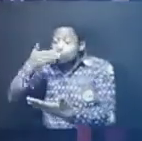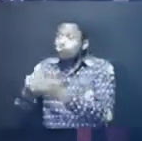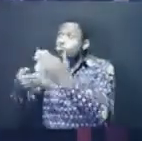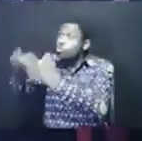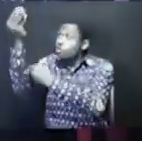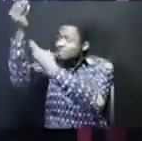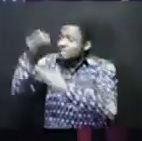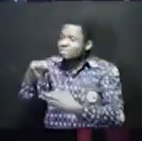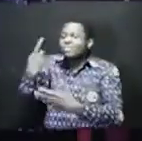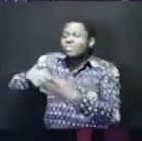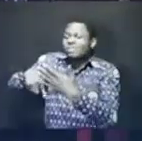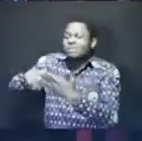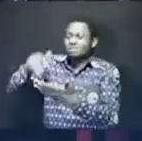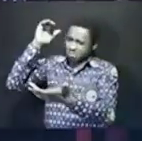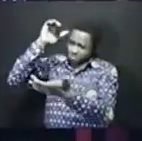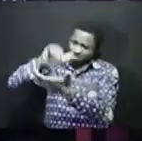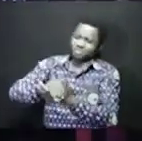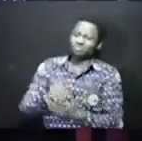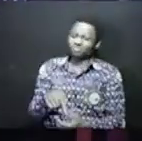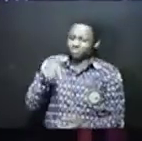is marriage.